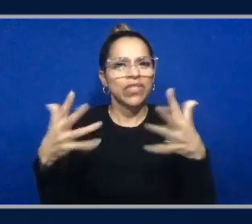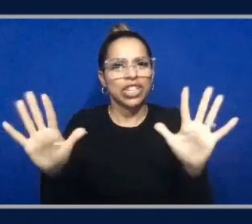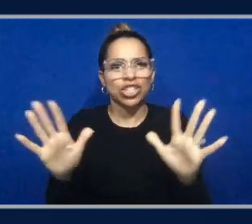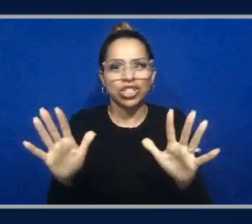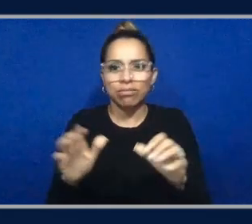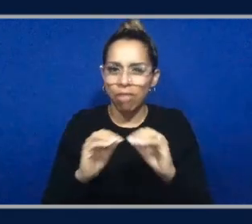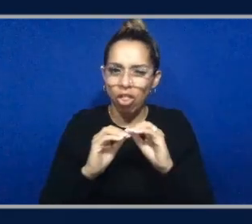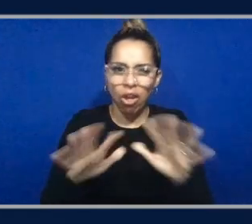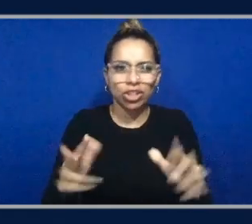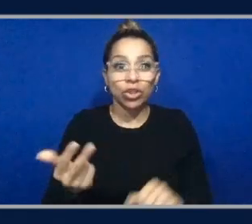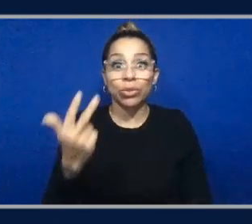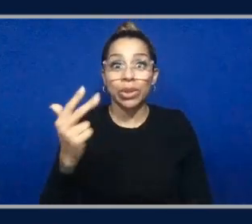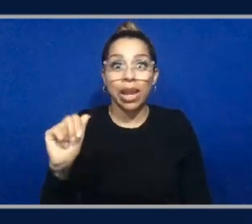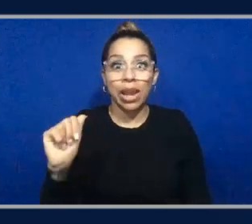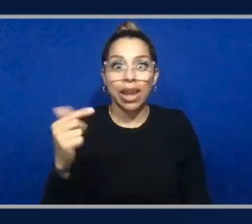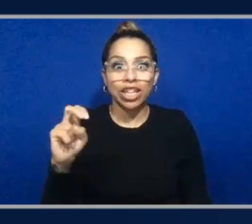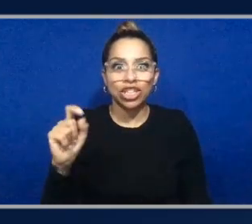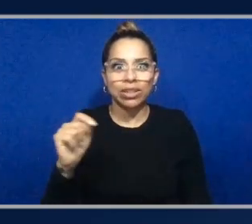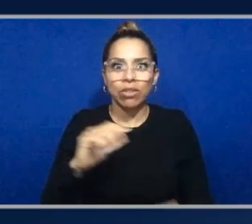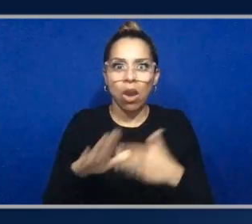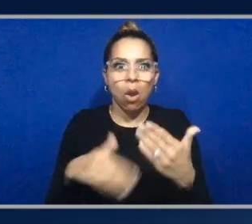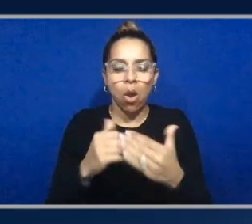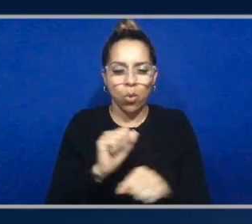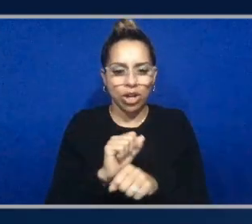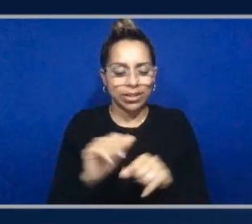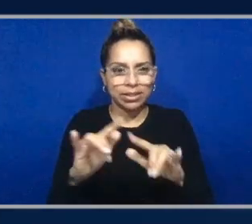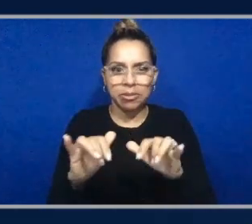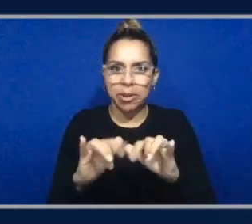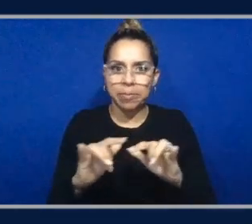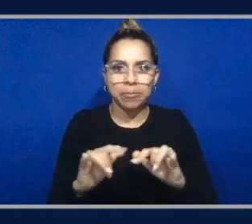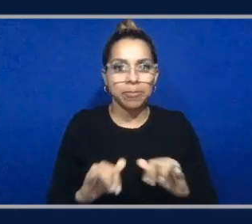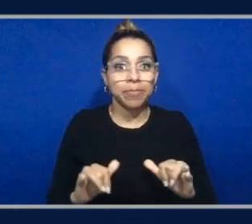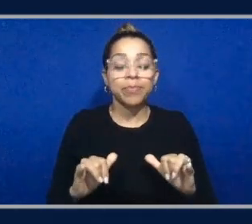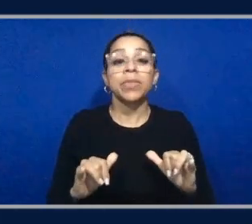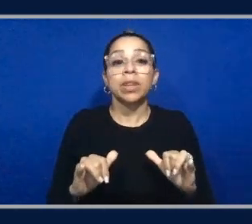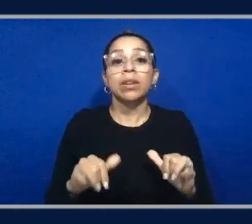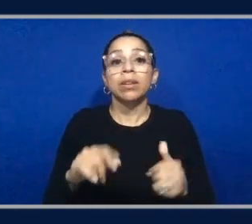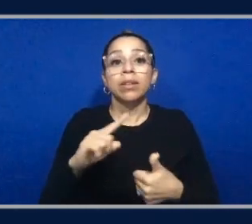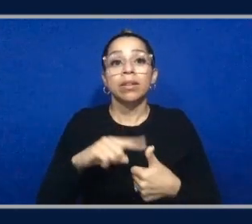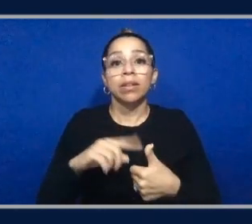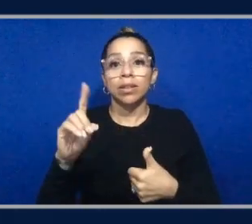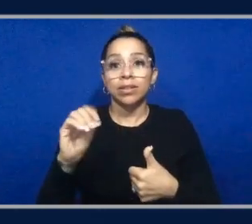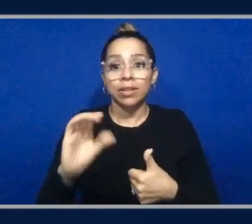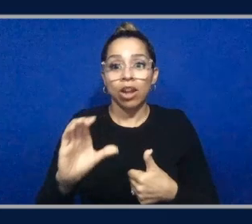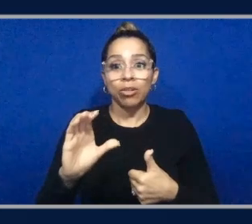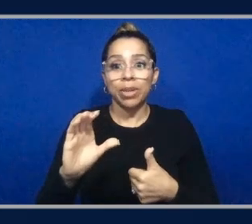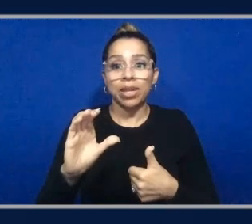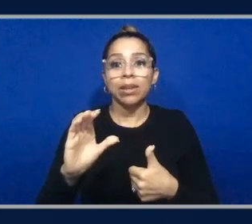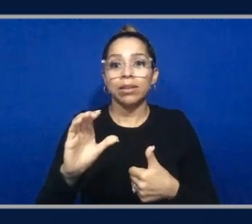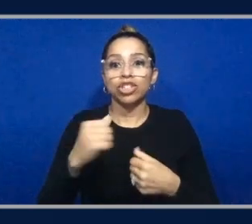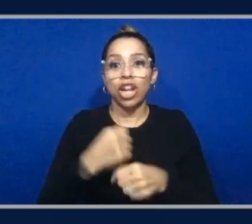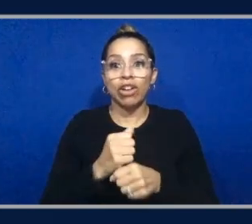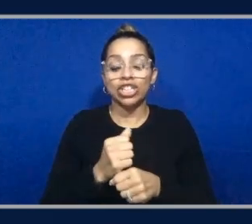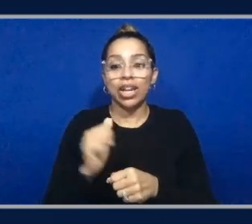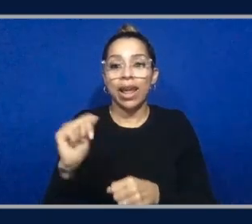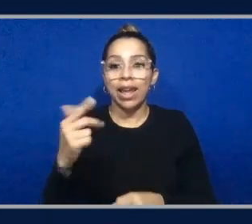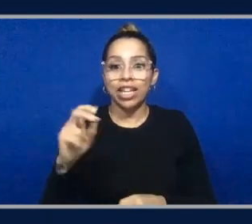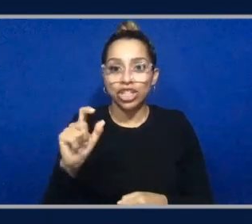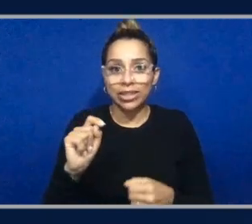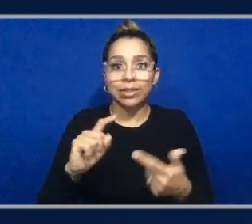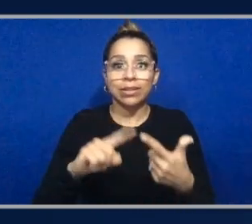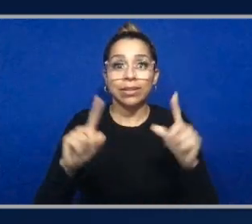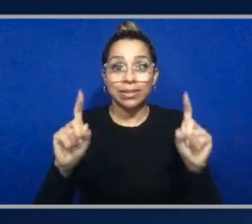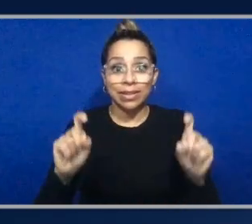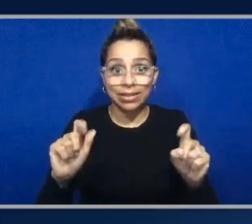in parallel. The documentation generation agent, the test agent, and the review agent, all working in parallel on this